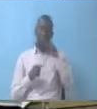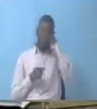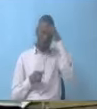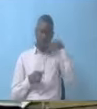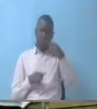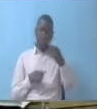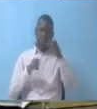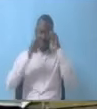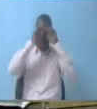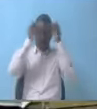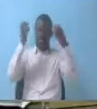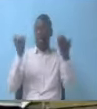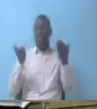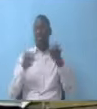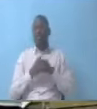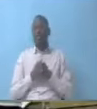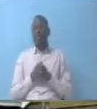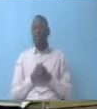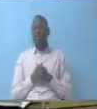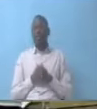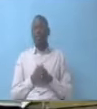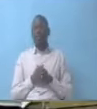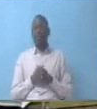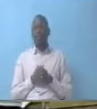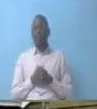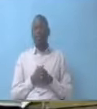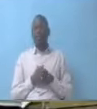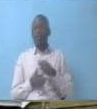They're specialists. I don't agree that